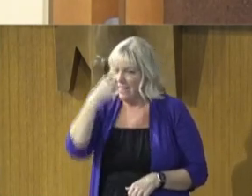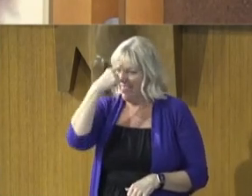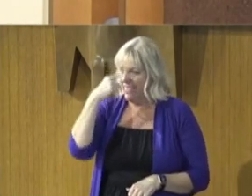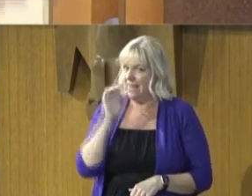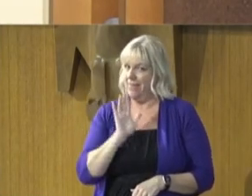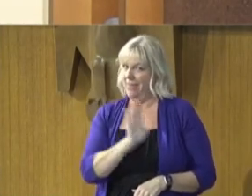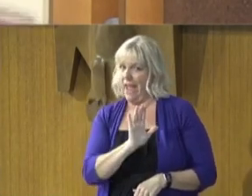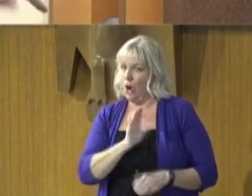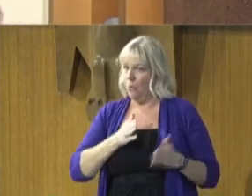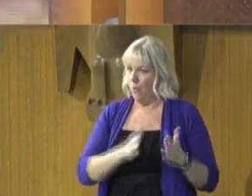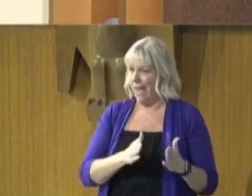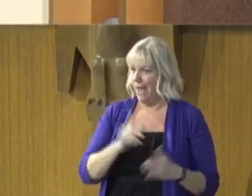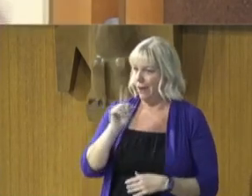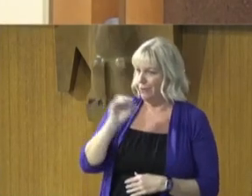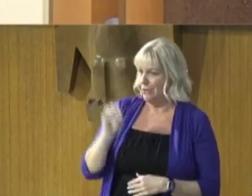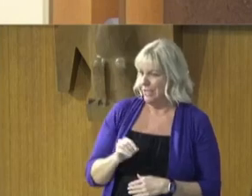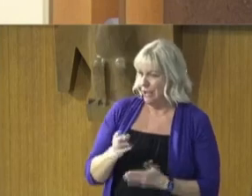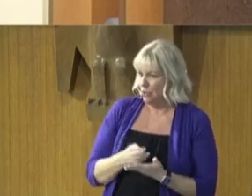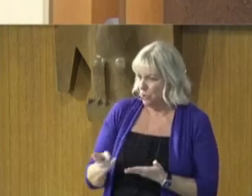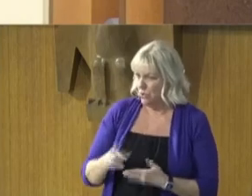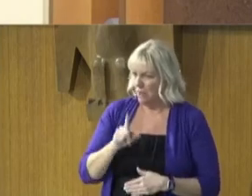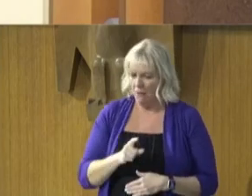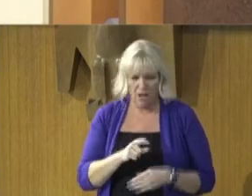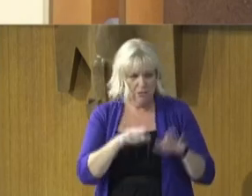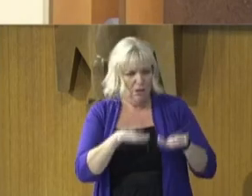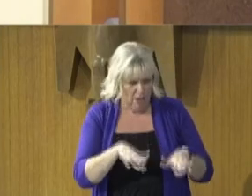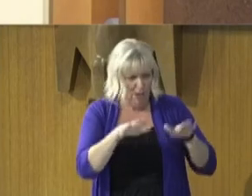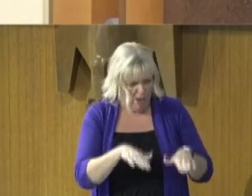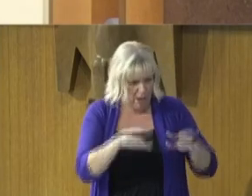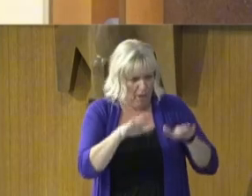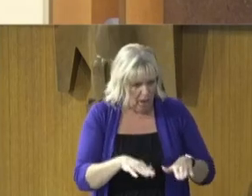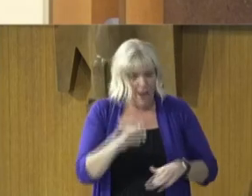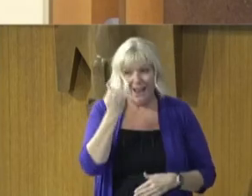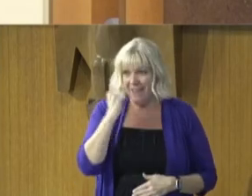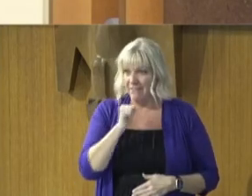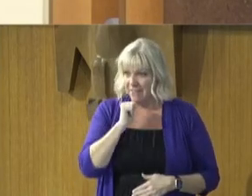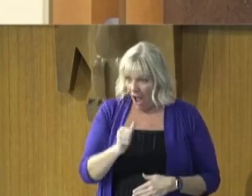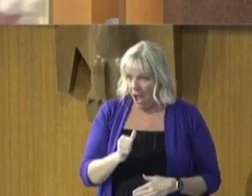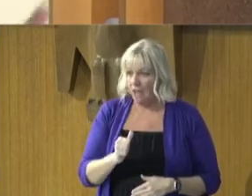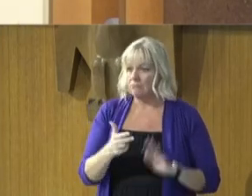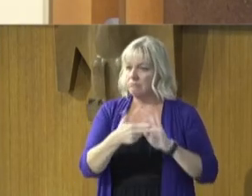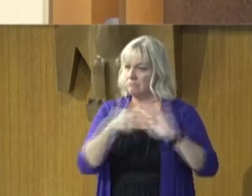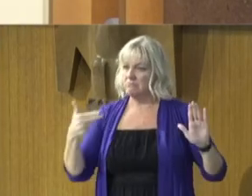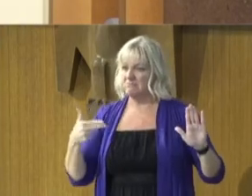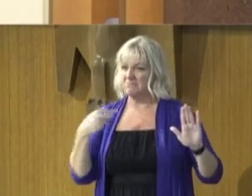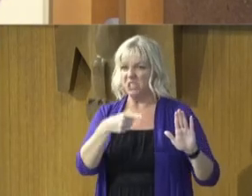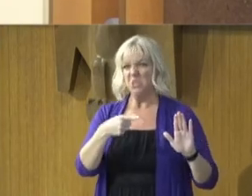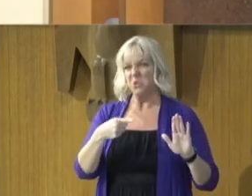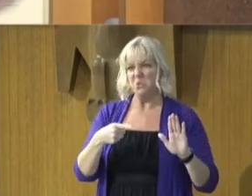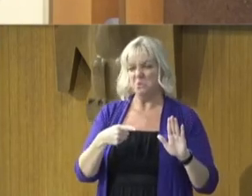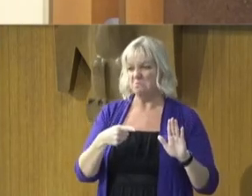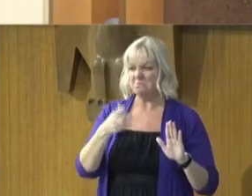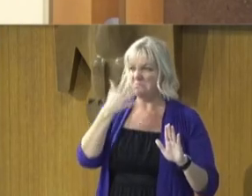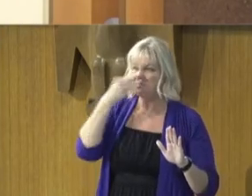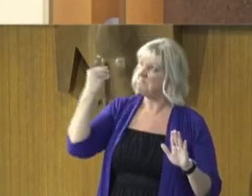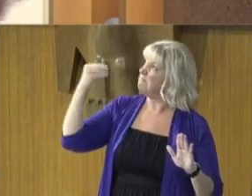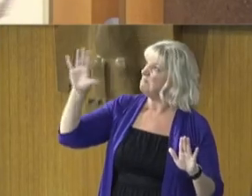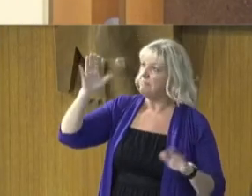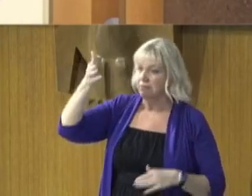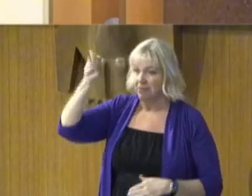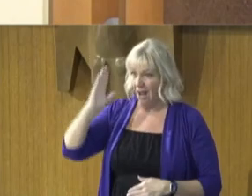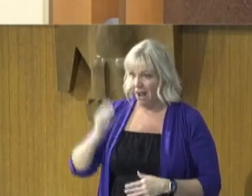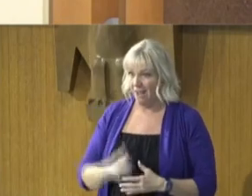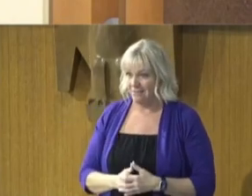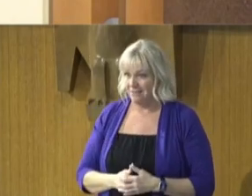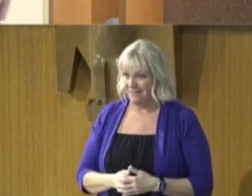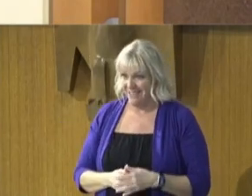have to agree with everything that they say or be labeled an apostate. And the result is that you get 400 people